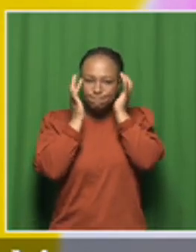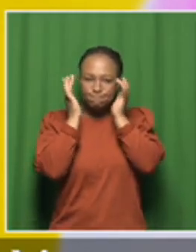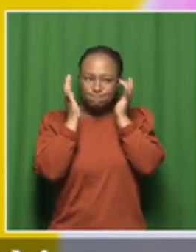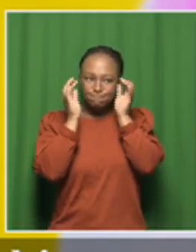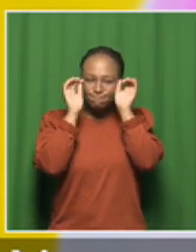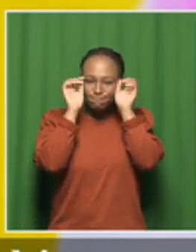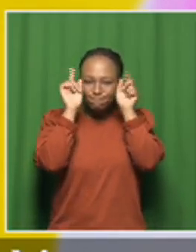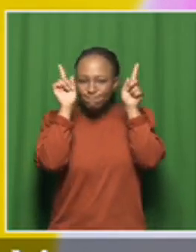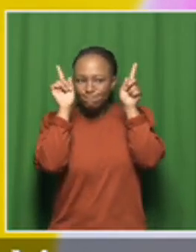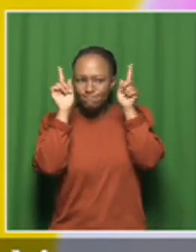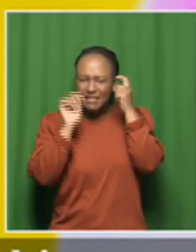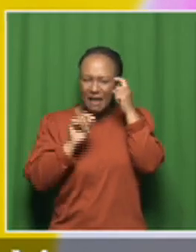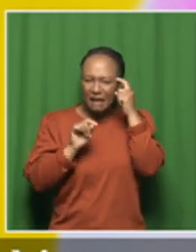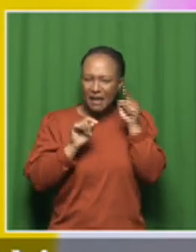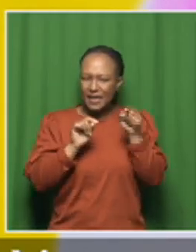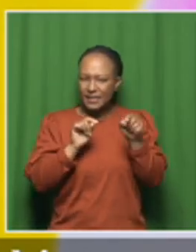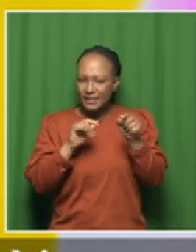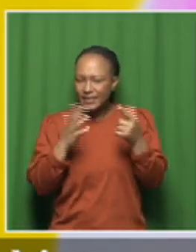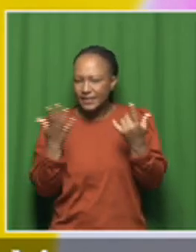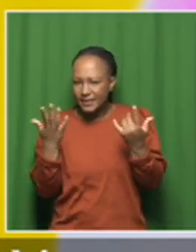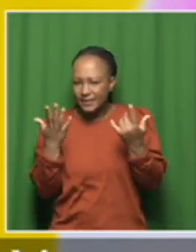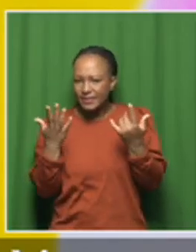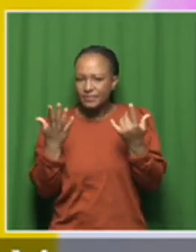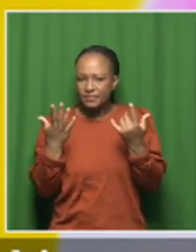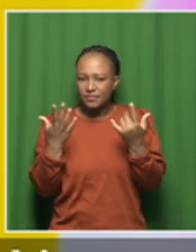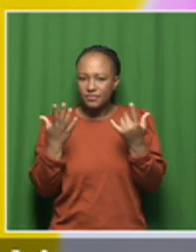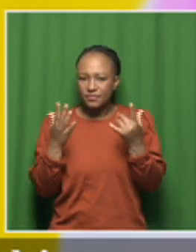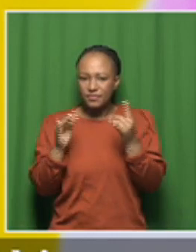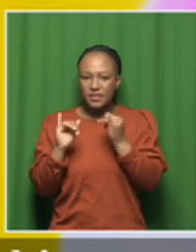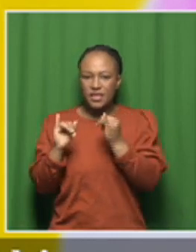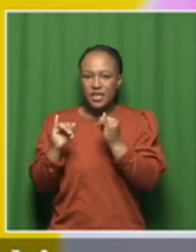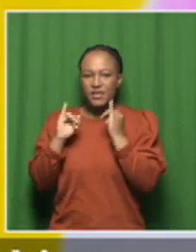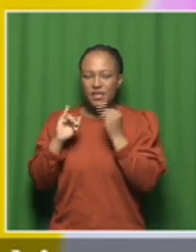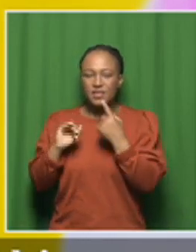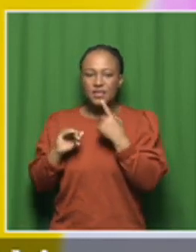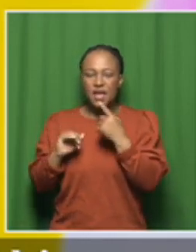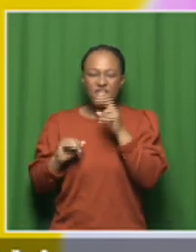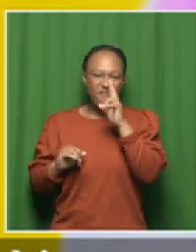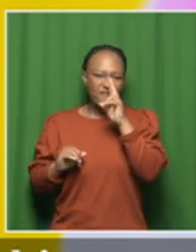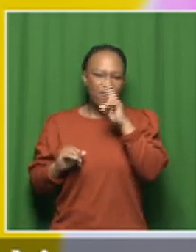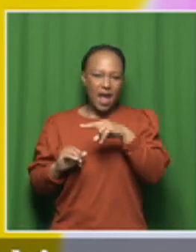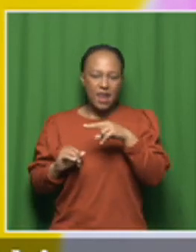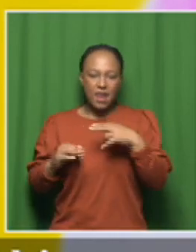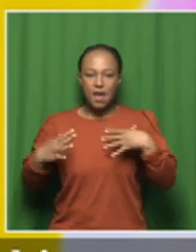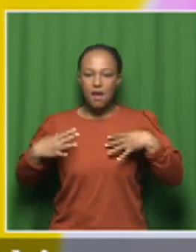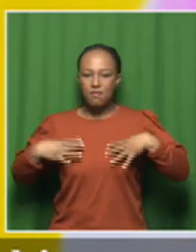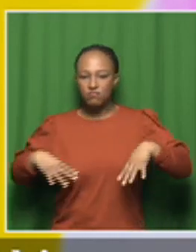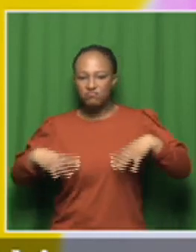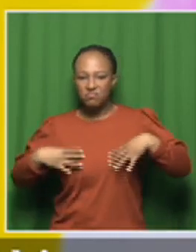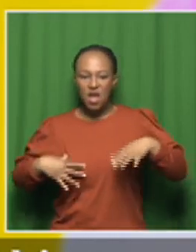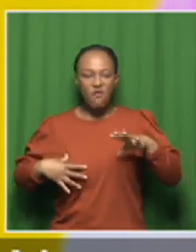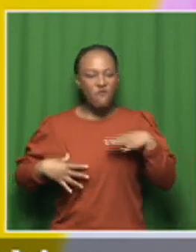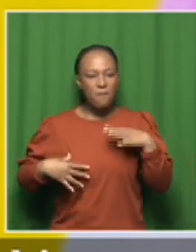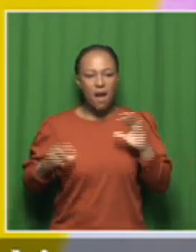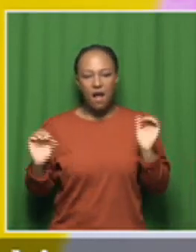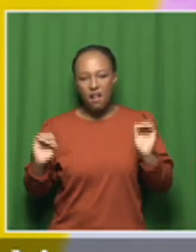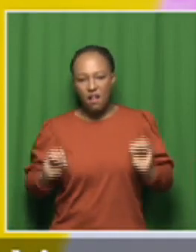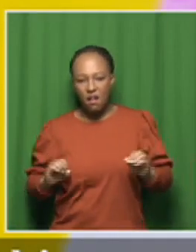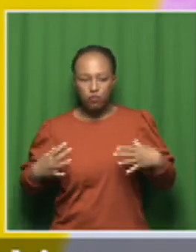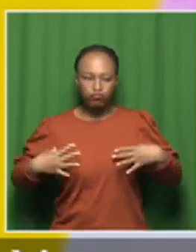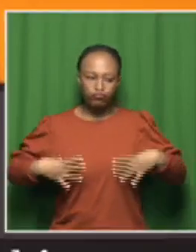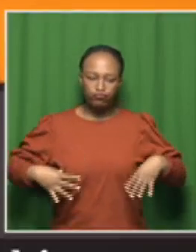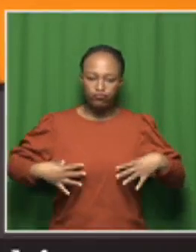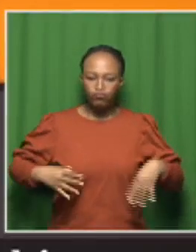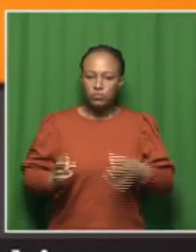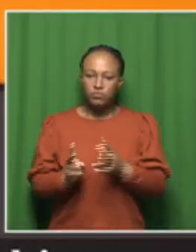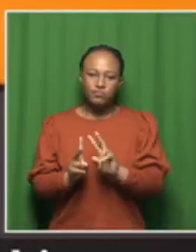on the invitation, I said fun casual. Yeah. Because even though it's jazz, it's synonymous with like order, structure, yes, and everyone discipline.